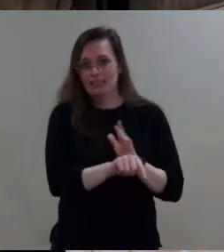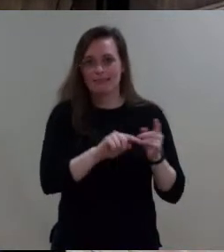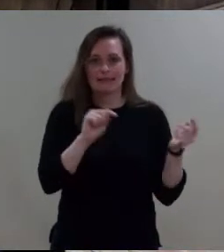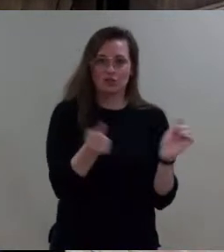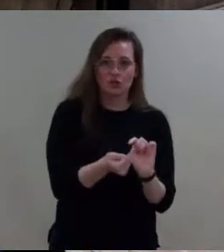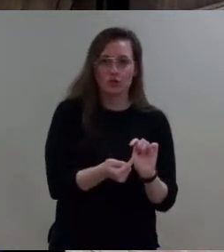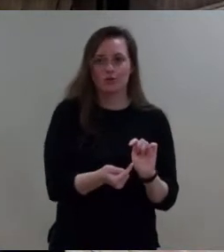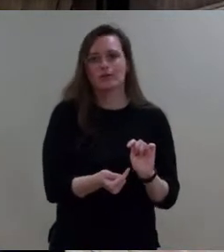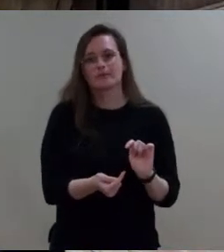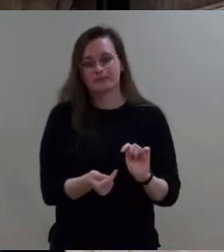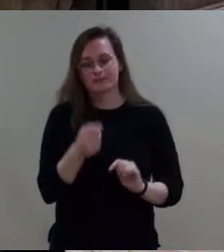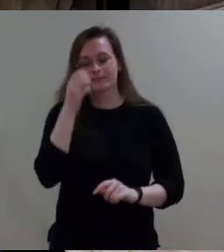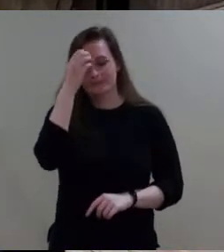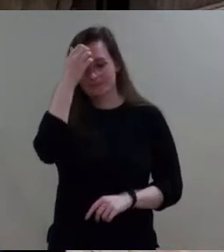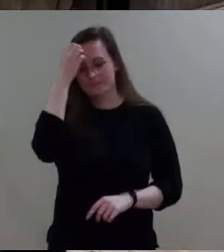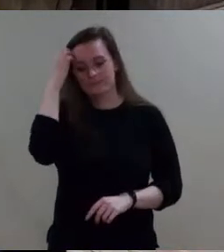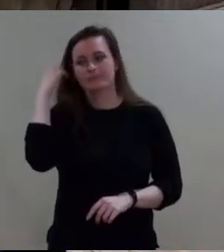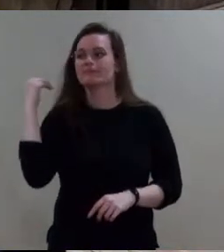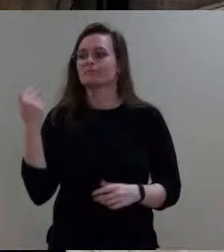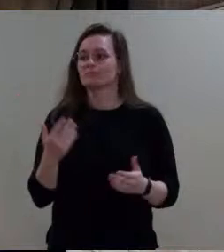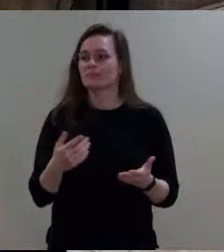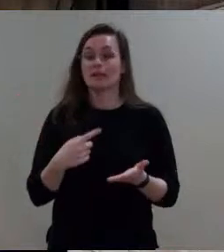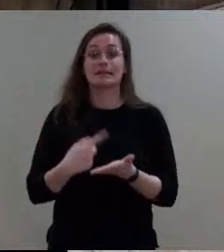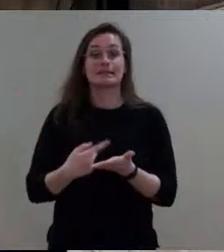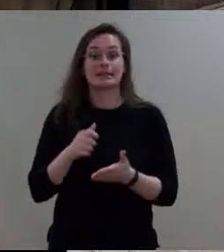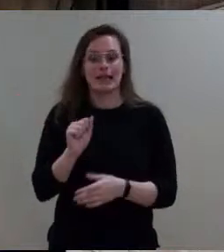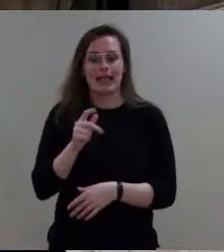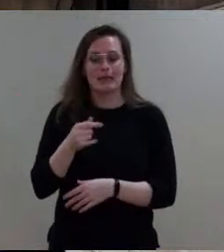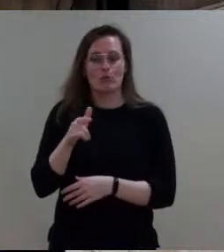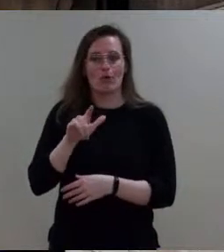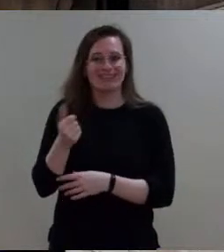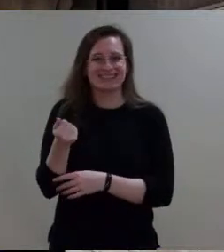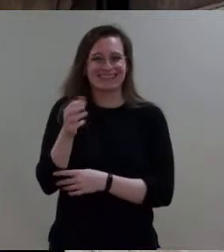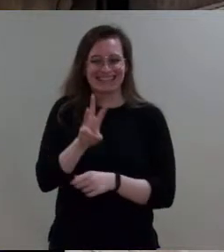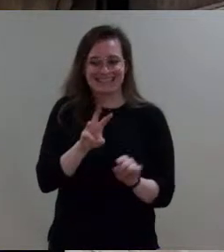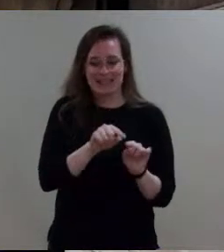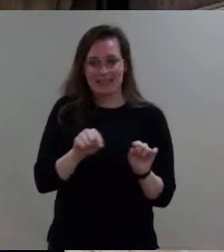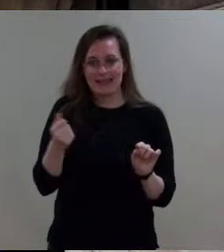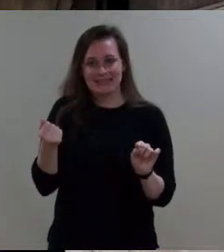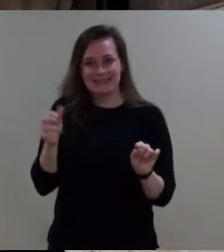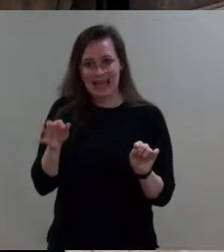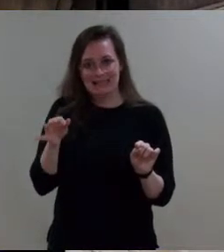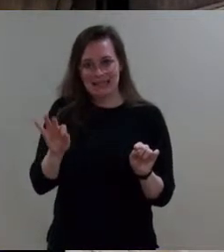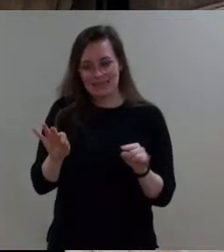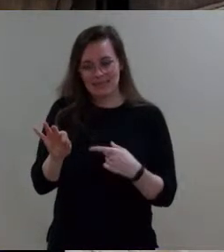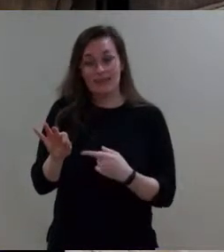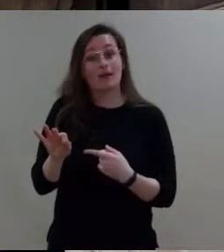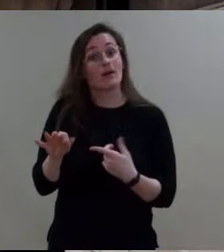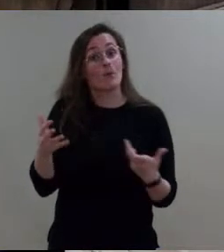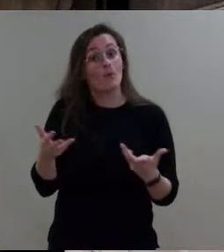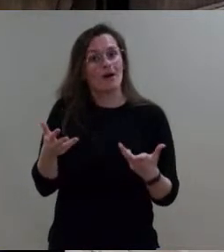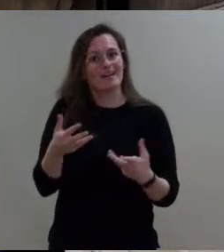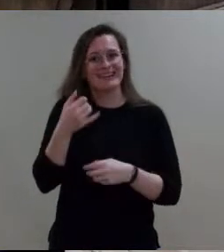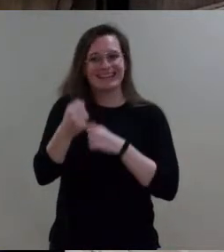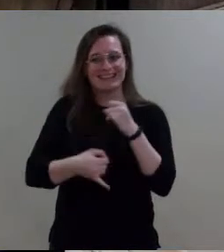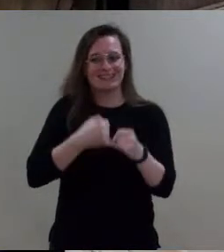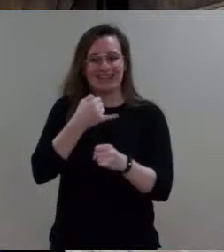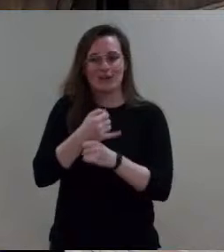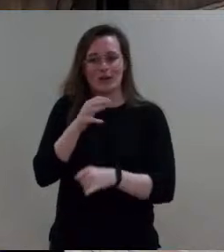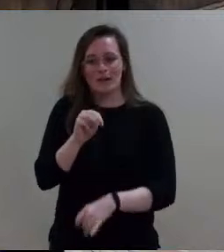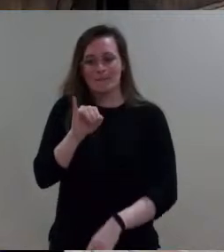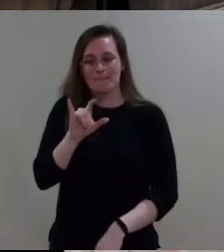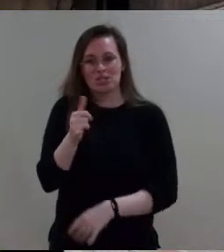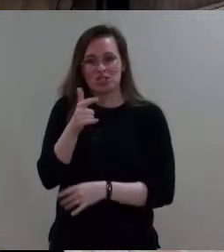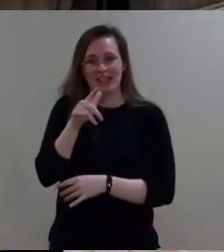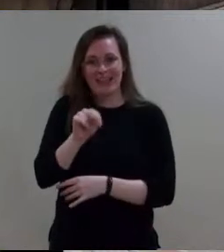here. The one that I really want to talk about was April 16th to the 19th, and that was the International Michelin Cities